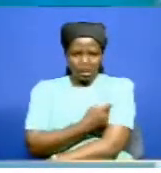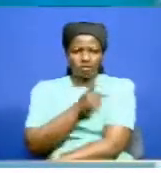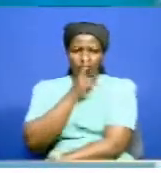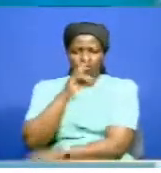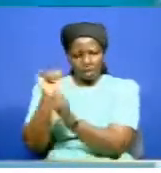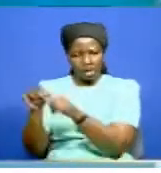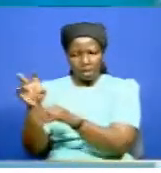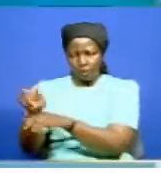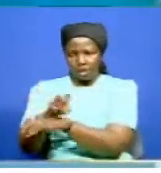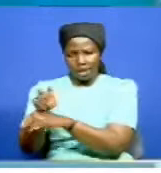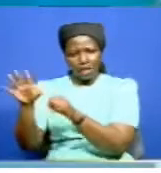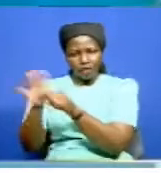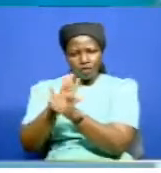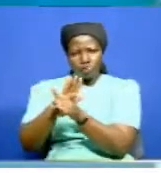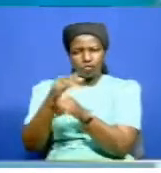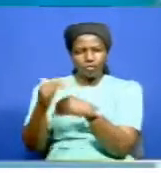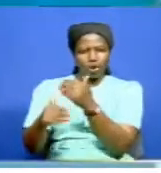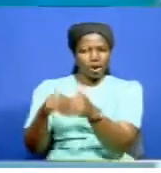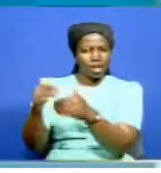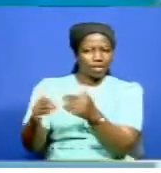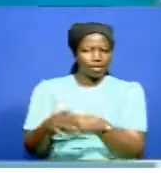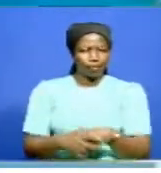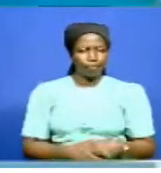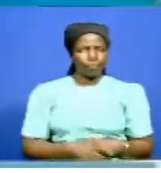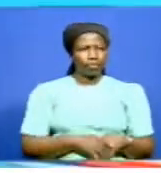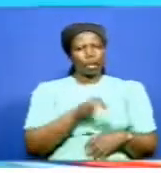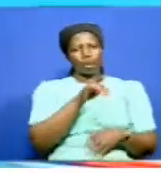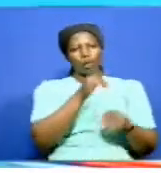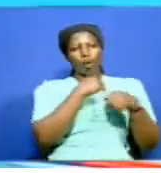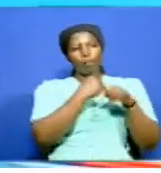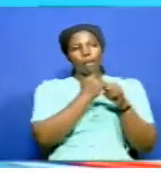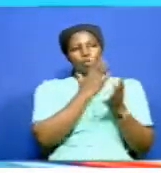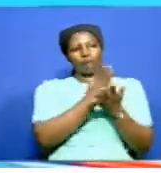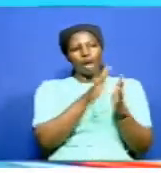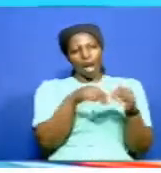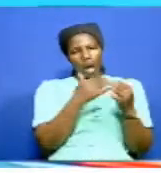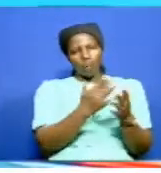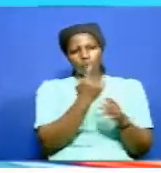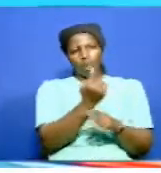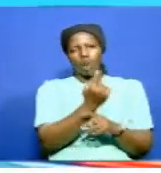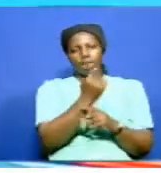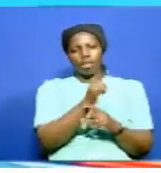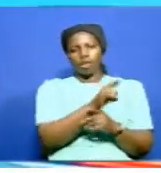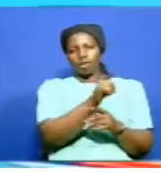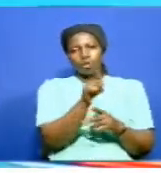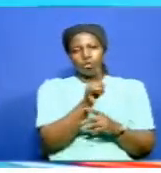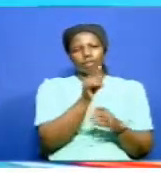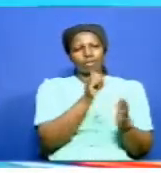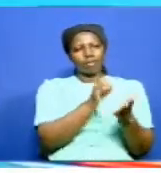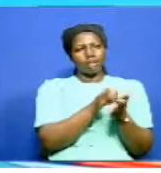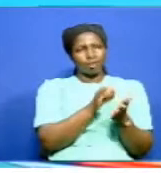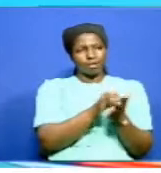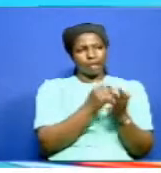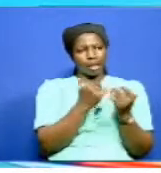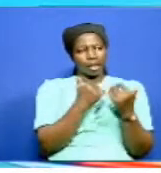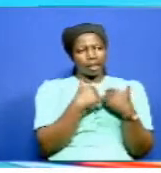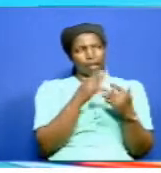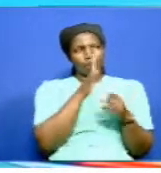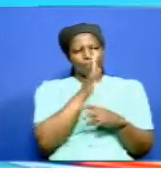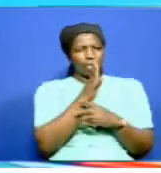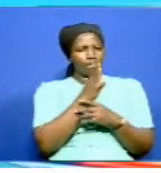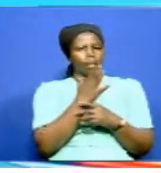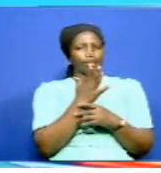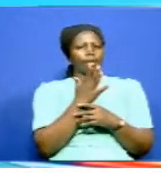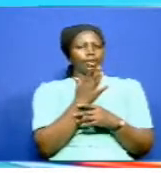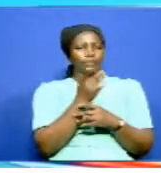monitor the entire pipeline. Yeah. And how do you ensure that only those that have been earmarked to receive